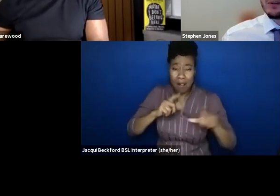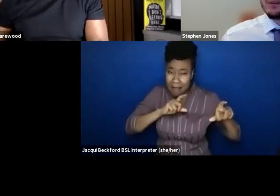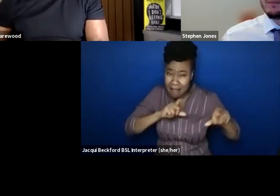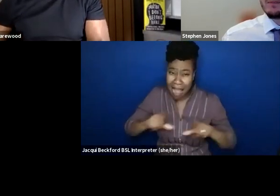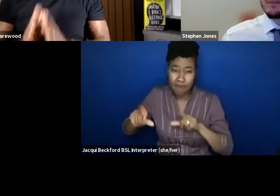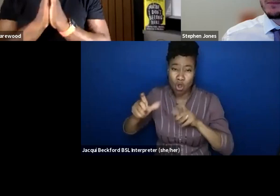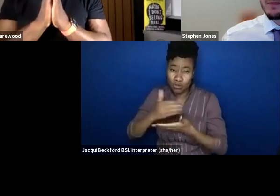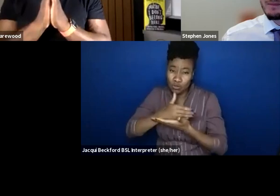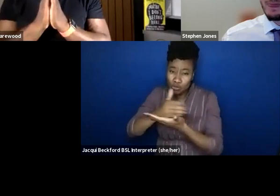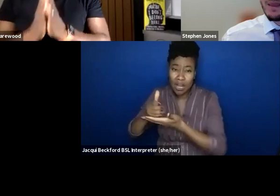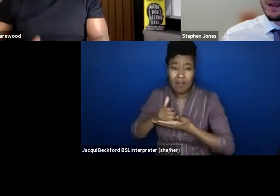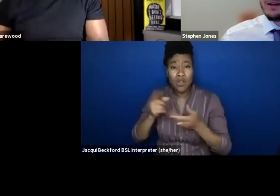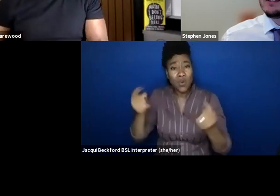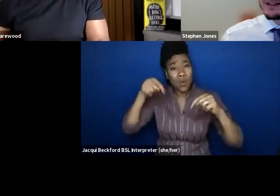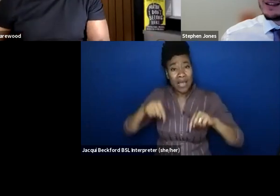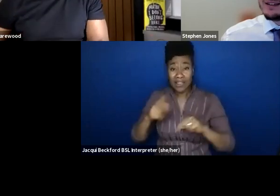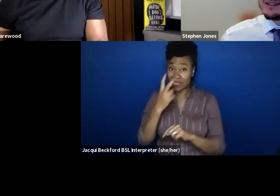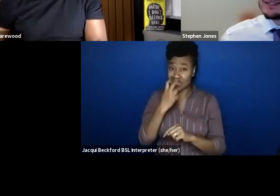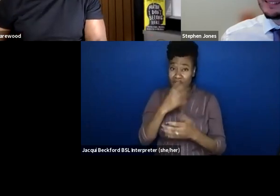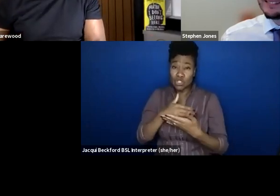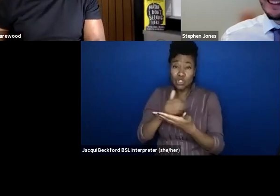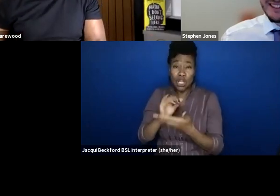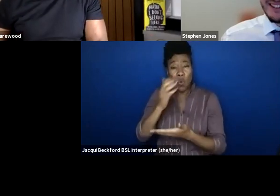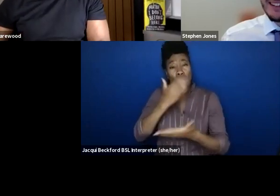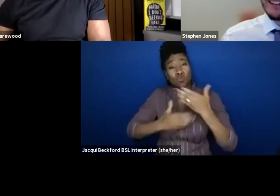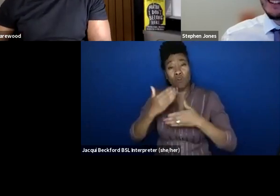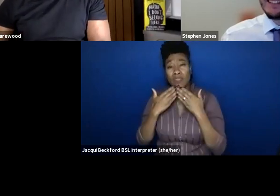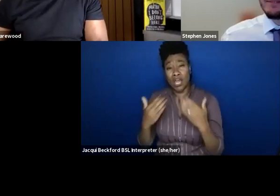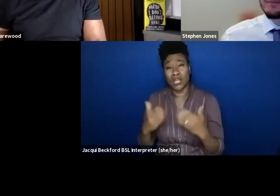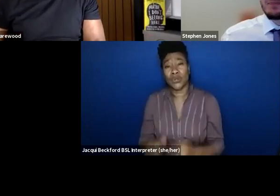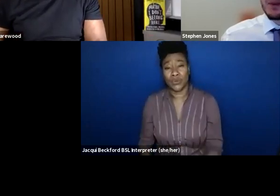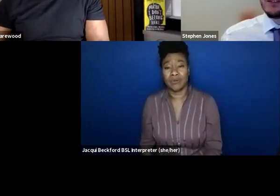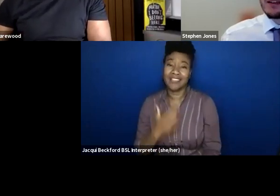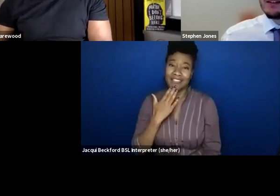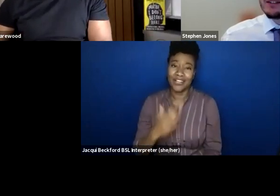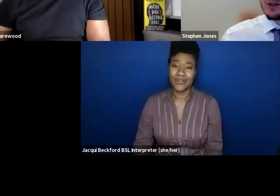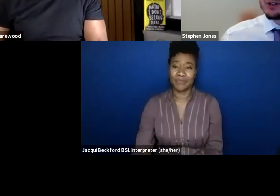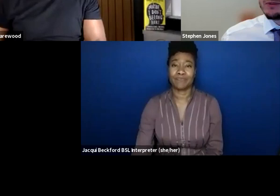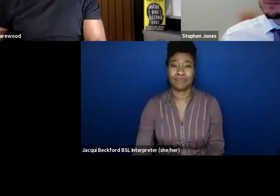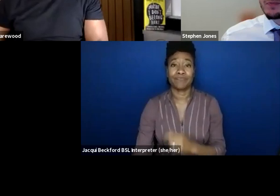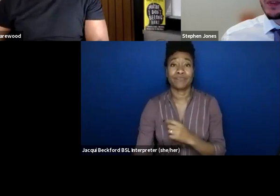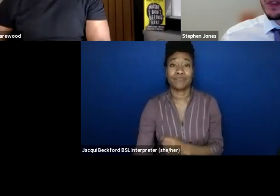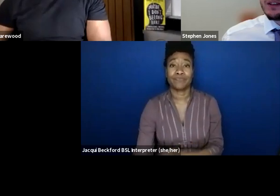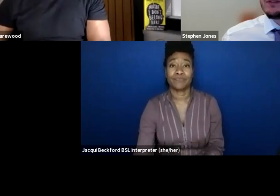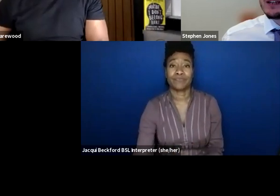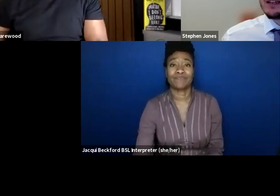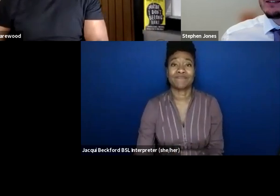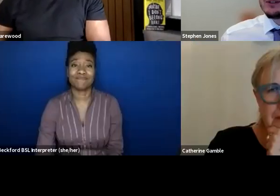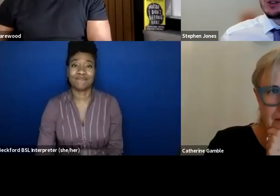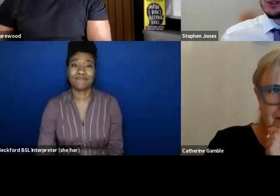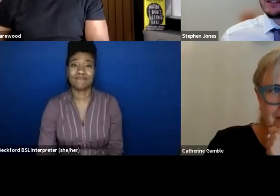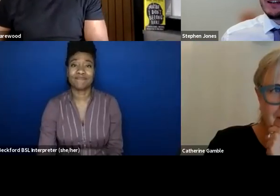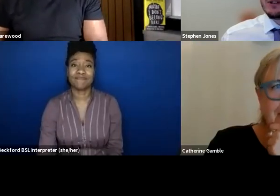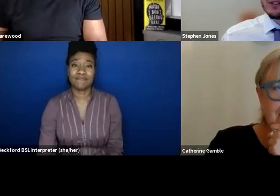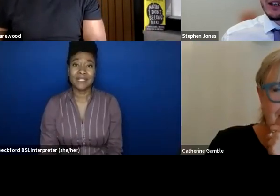share your story. Thank you very much. Thank you. Thank you. Secondly, to Kojo, thank you for taking the